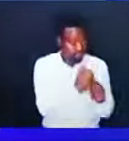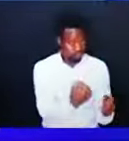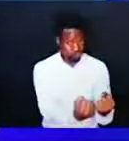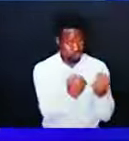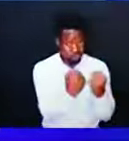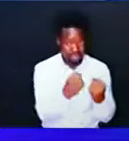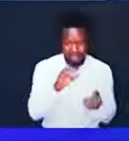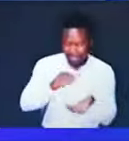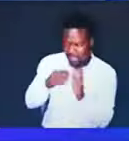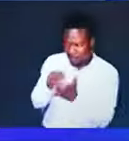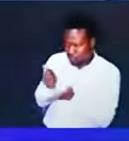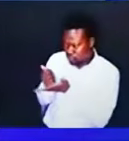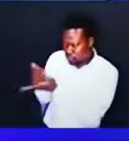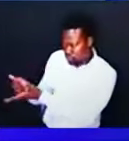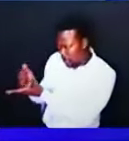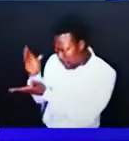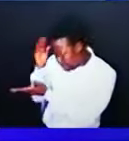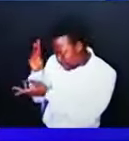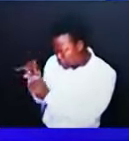man.